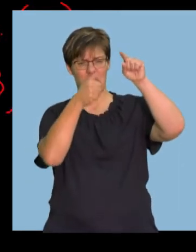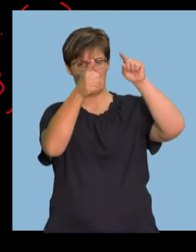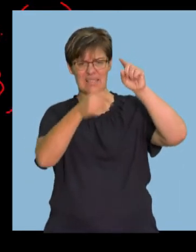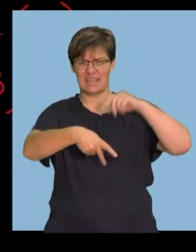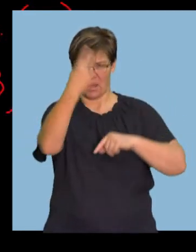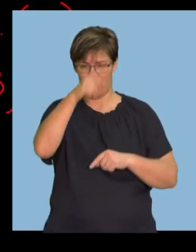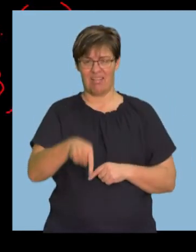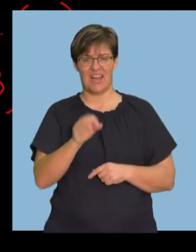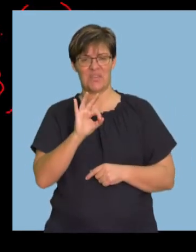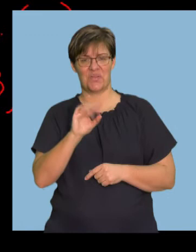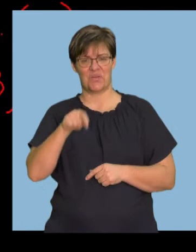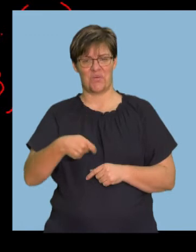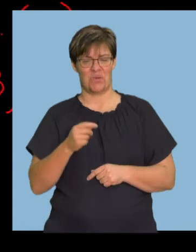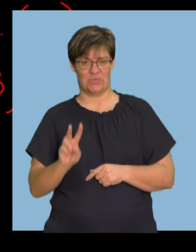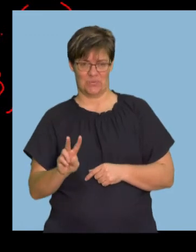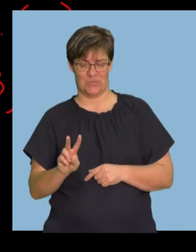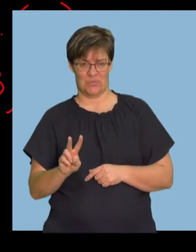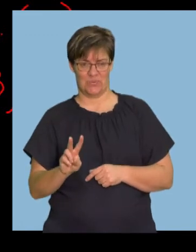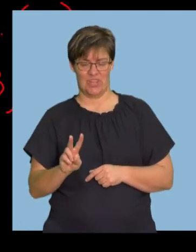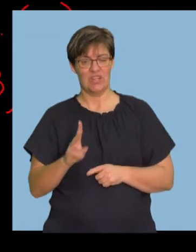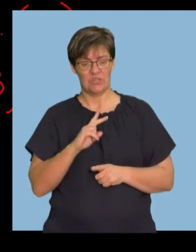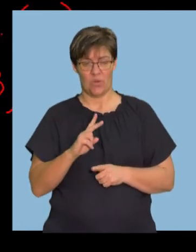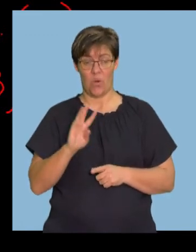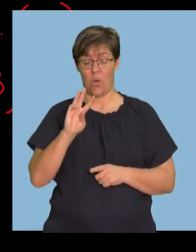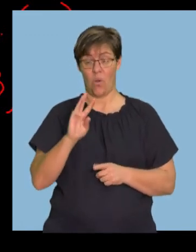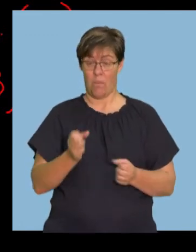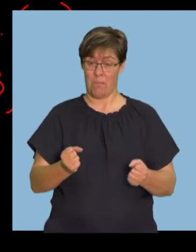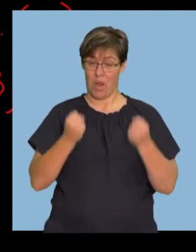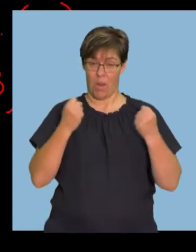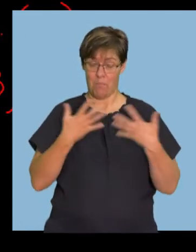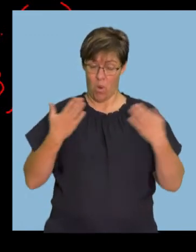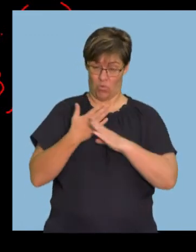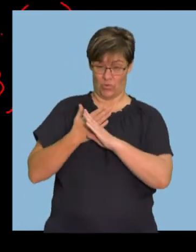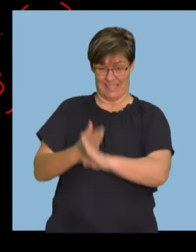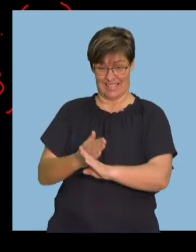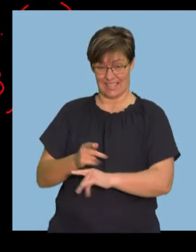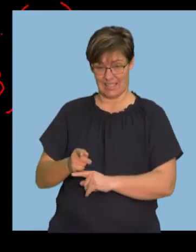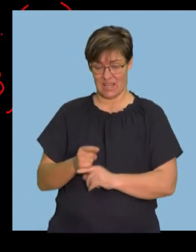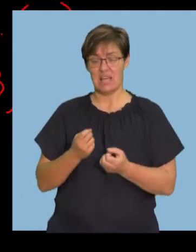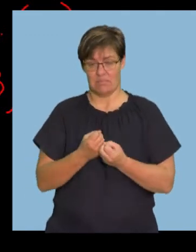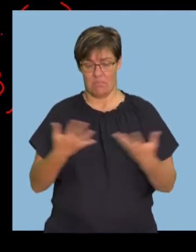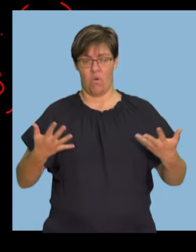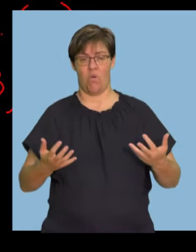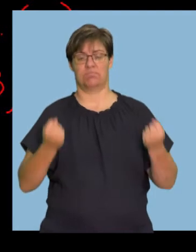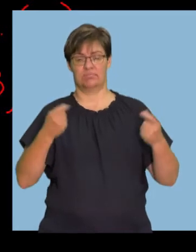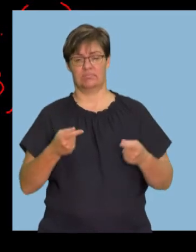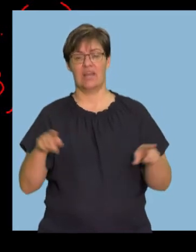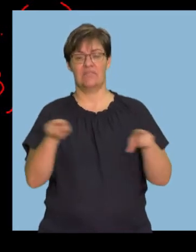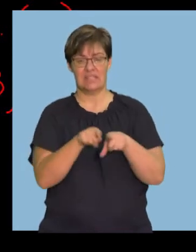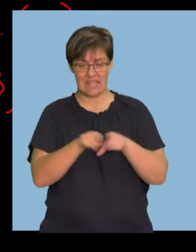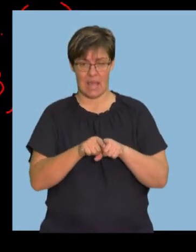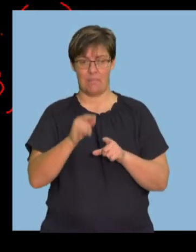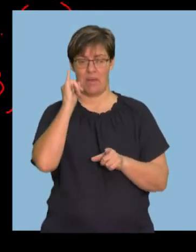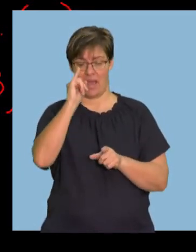1.6 watts, okay? So the power dissipated by a bigger resistor is